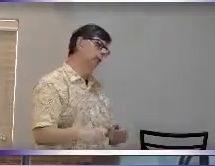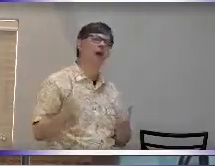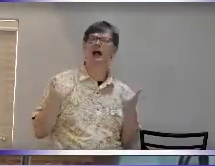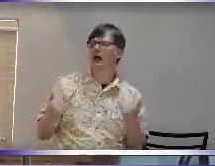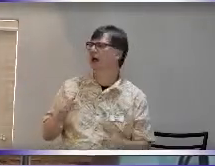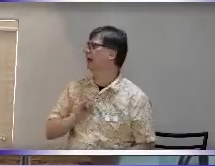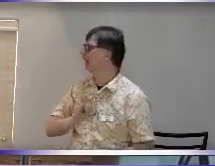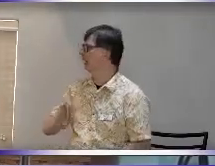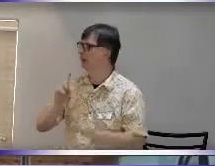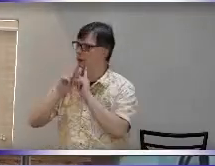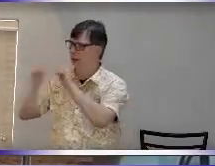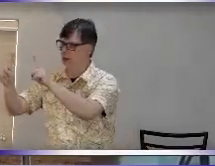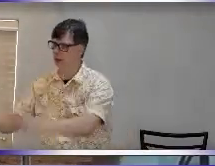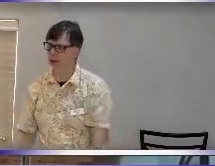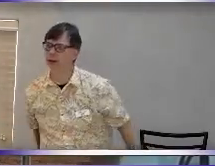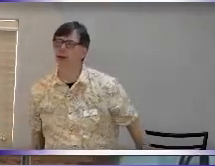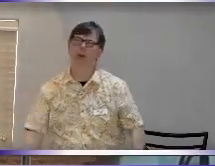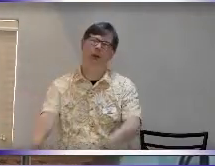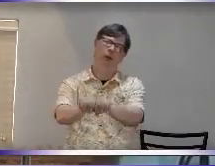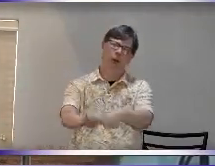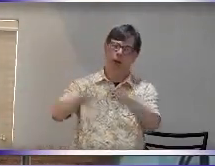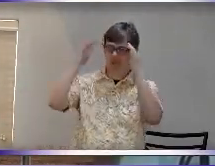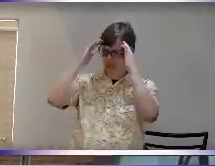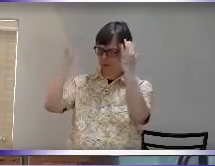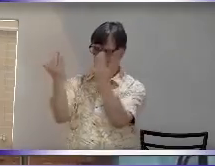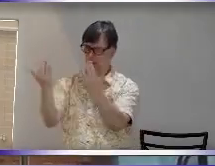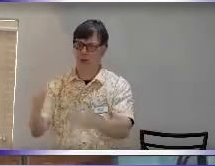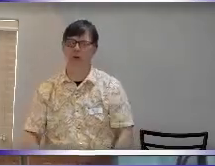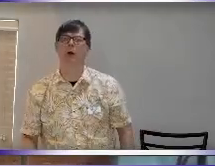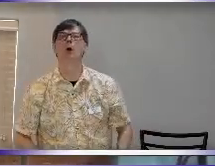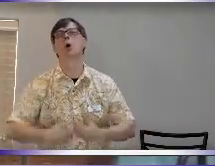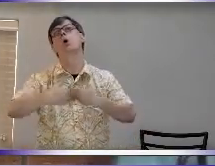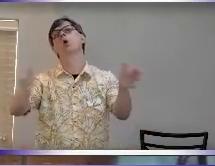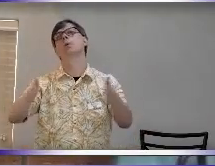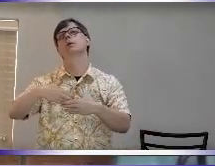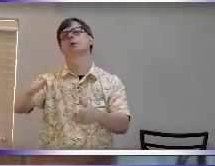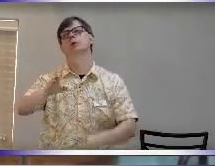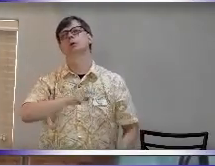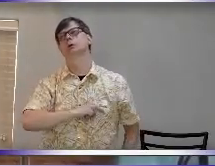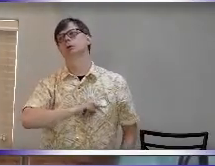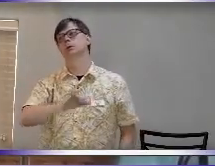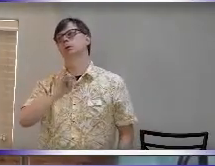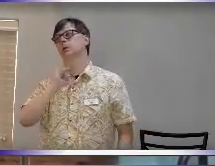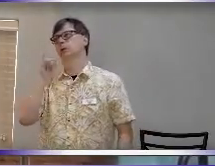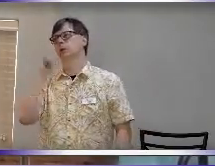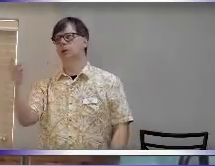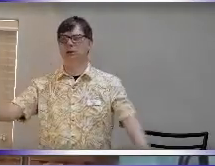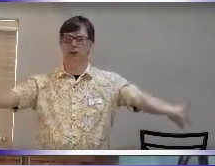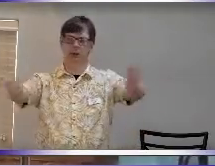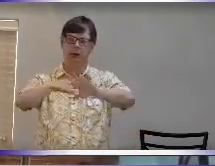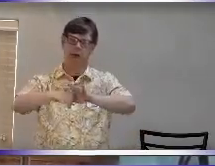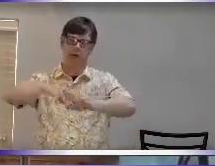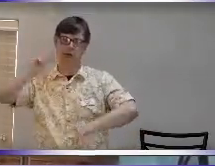talk. So if we become aware, then we can open the door to compassion, to empathy, to connecting